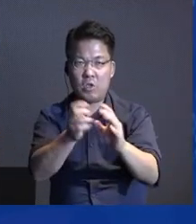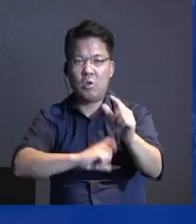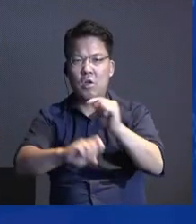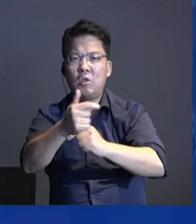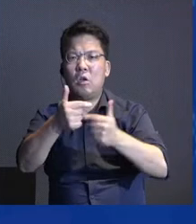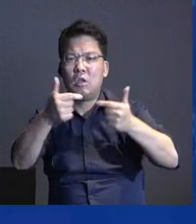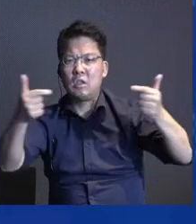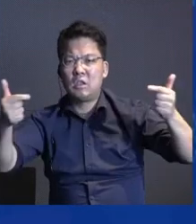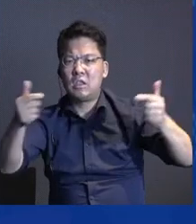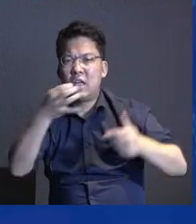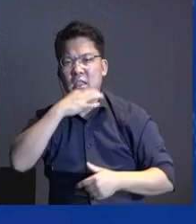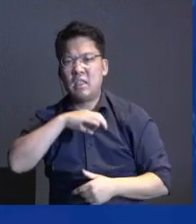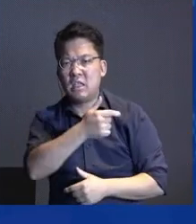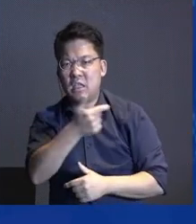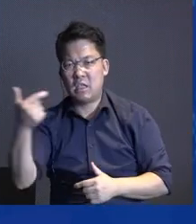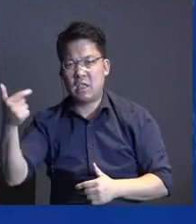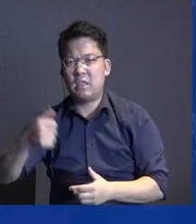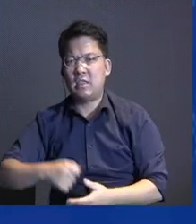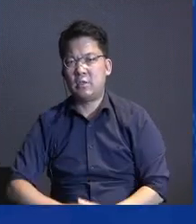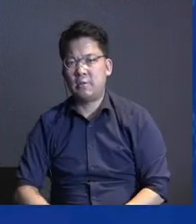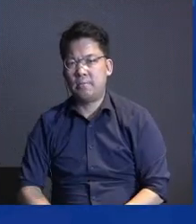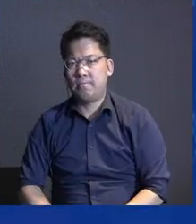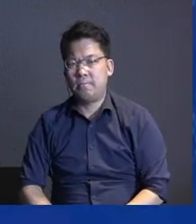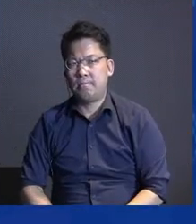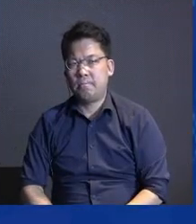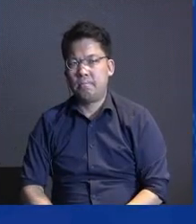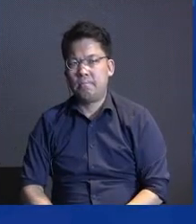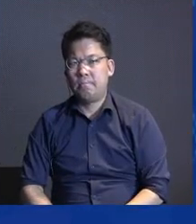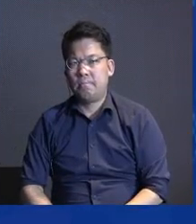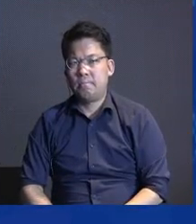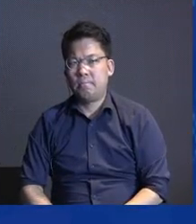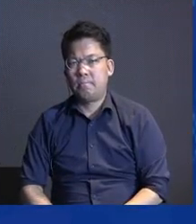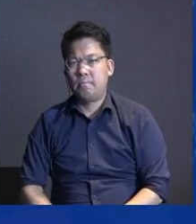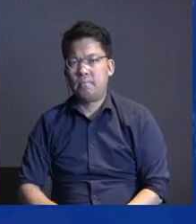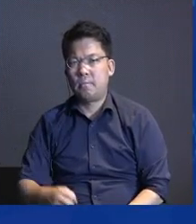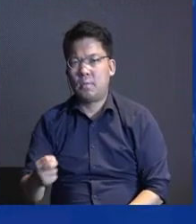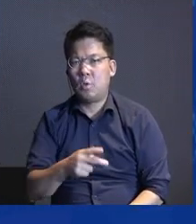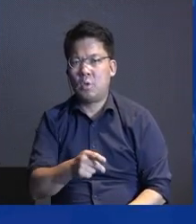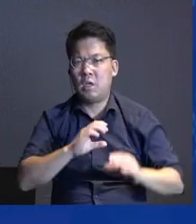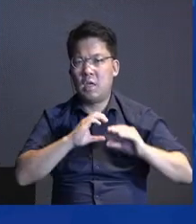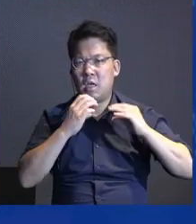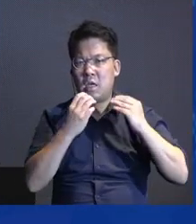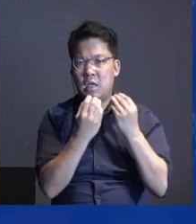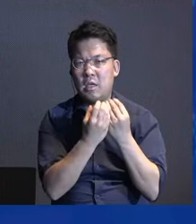on, and it addresses not only the needs of the current older people, but also future older